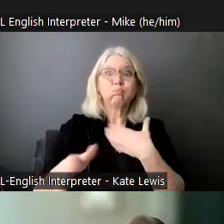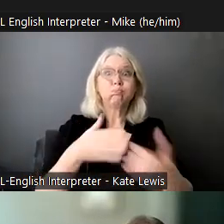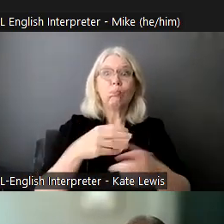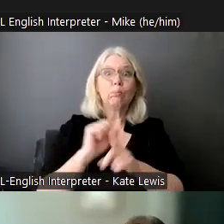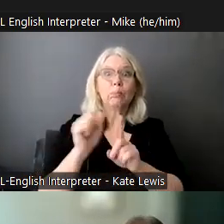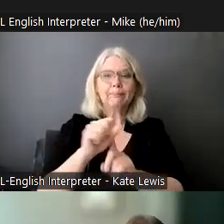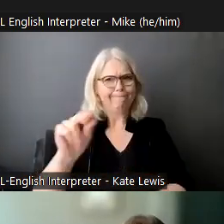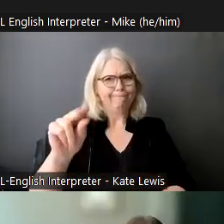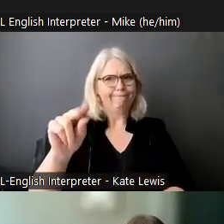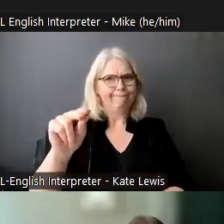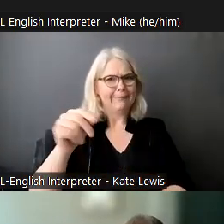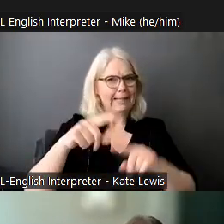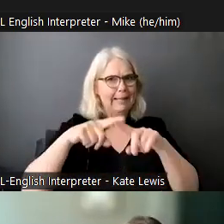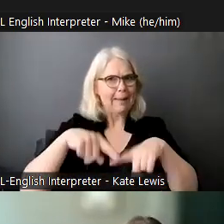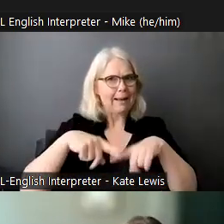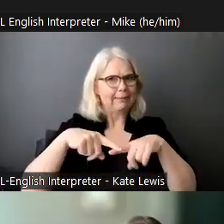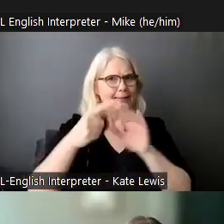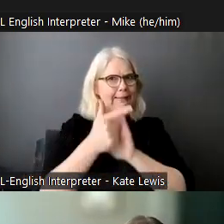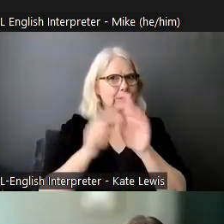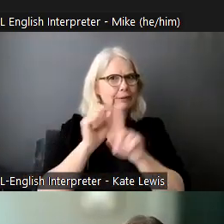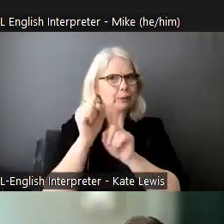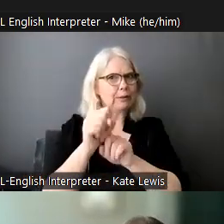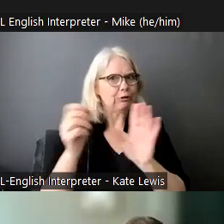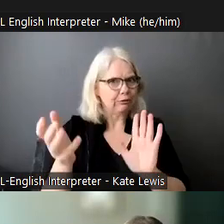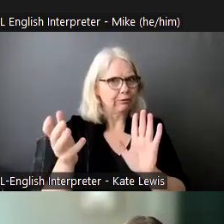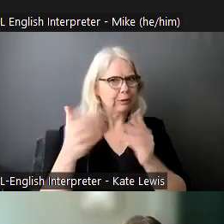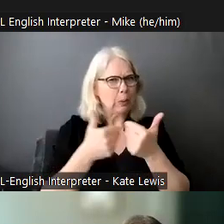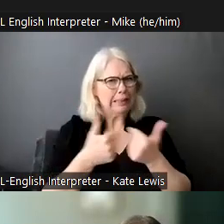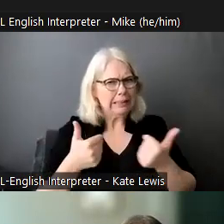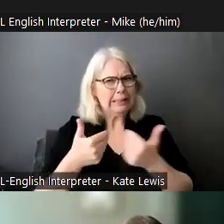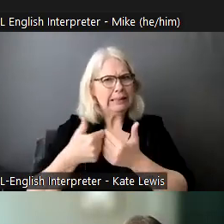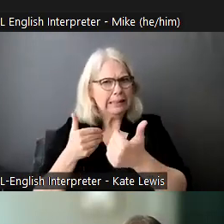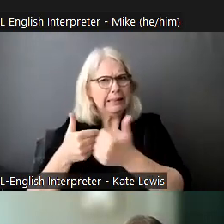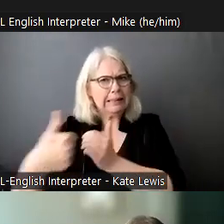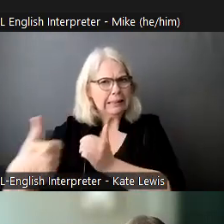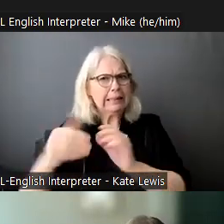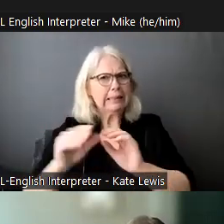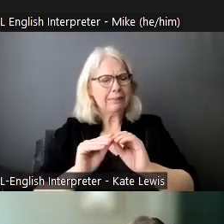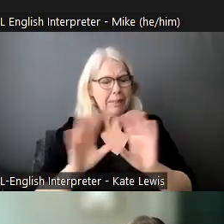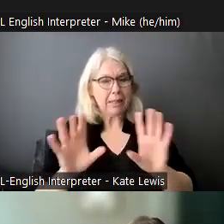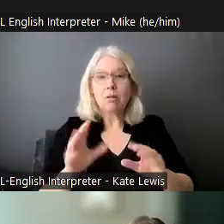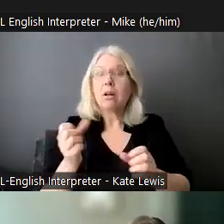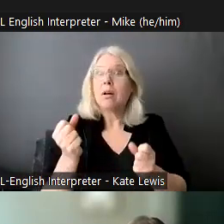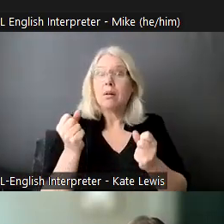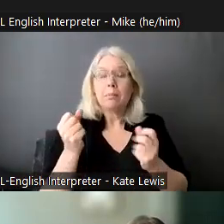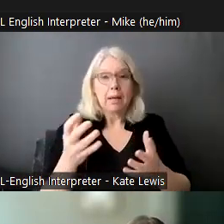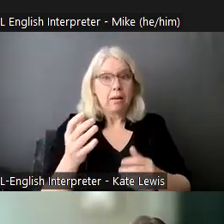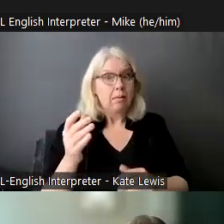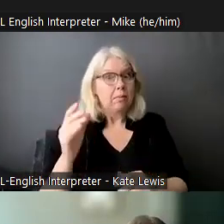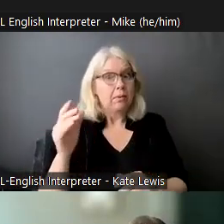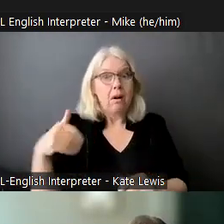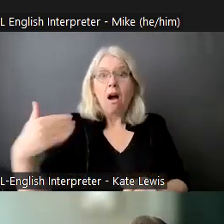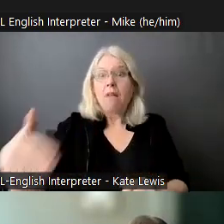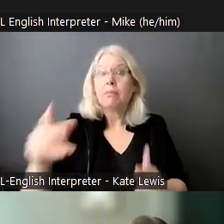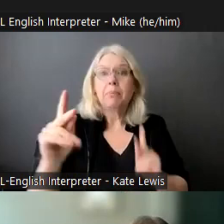capacity, and they're all separate and distinct. So I can't tell you the number of times I've had someone present to me to